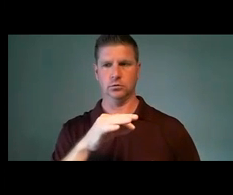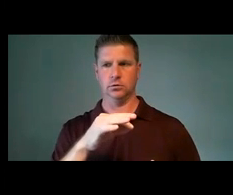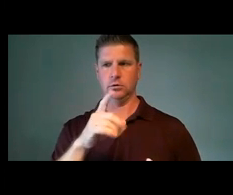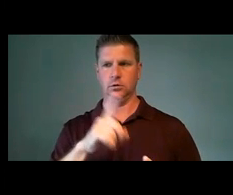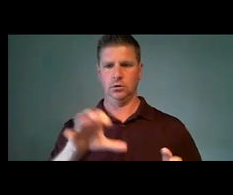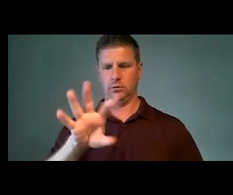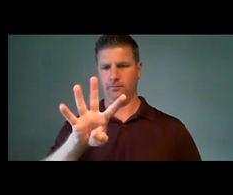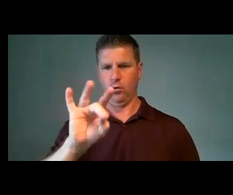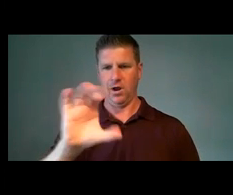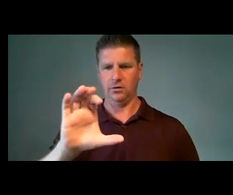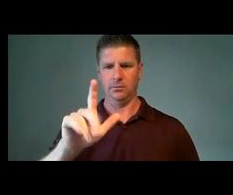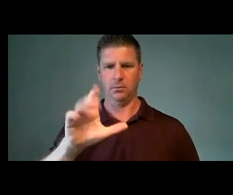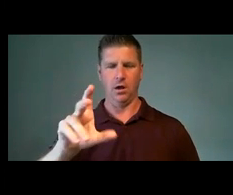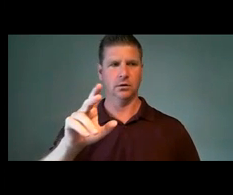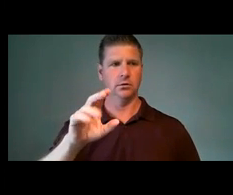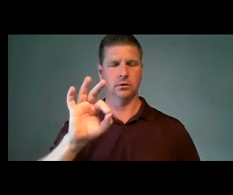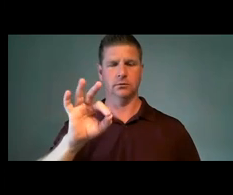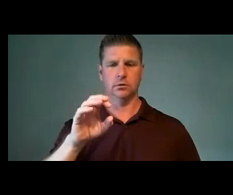in Hazelwood,